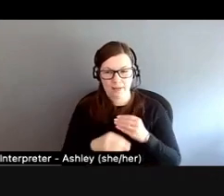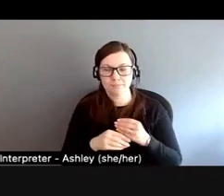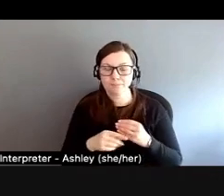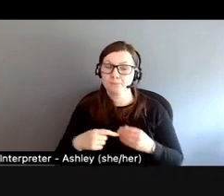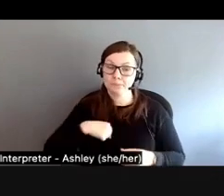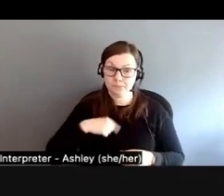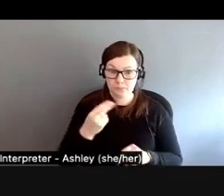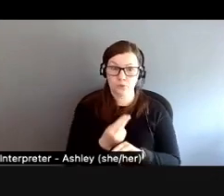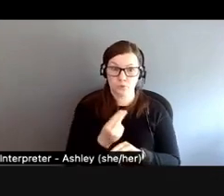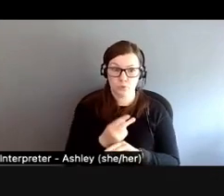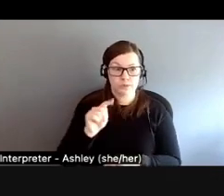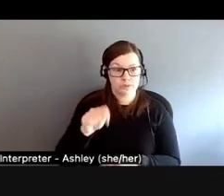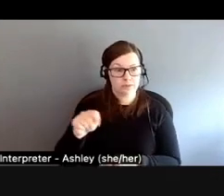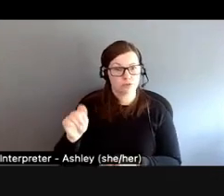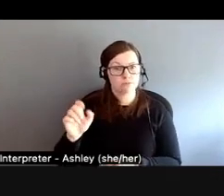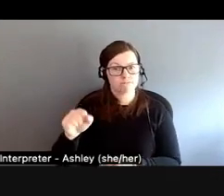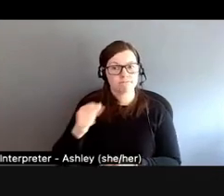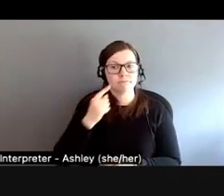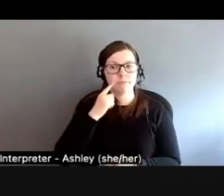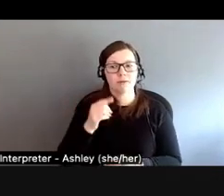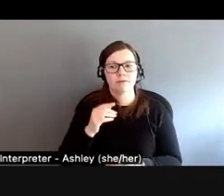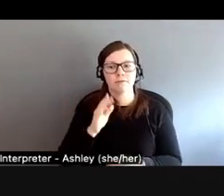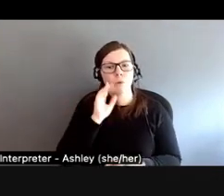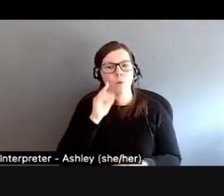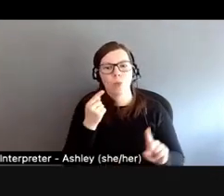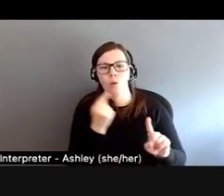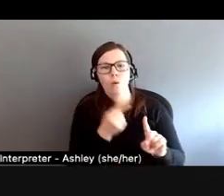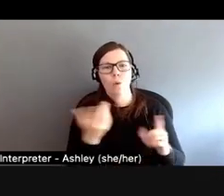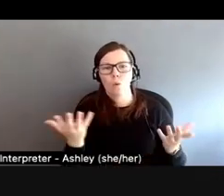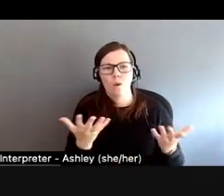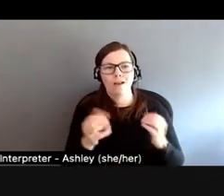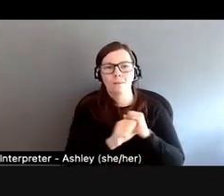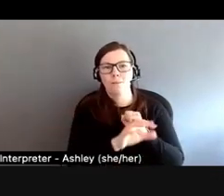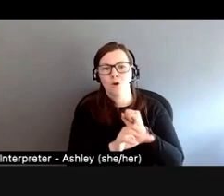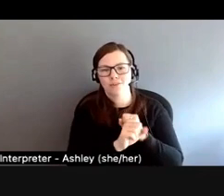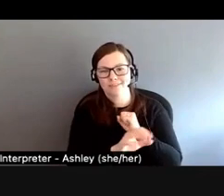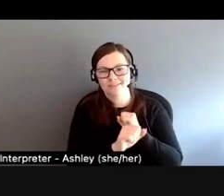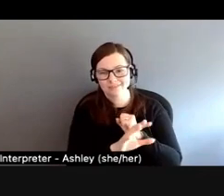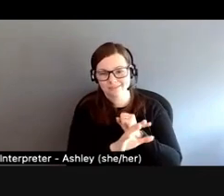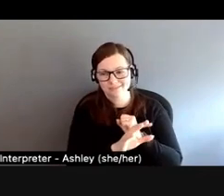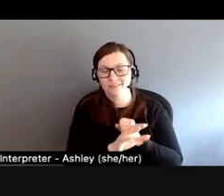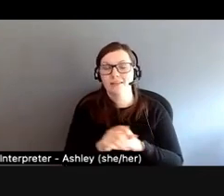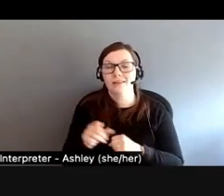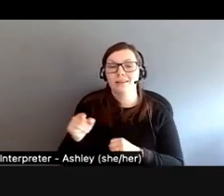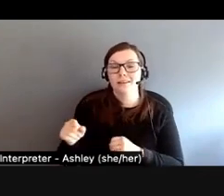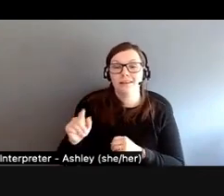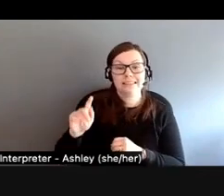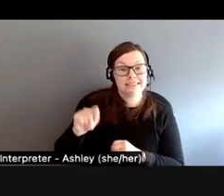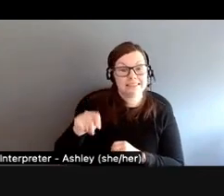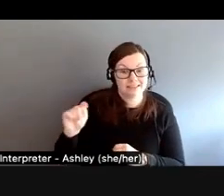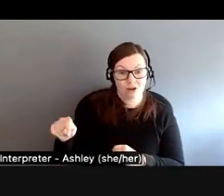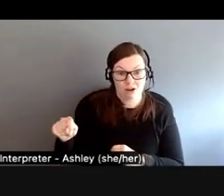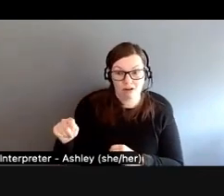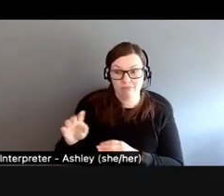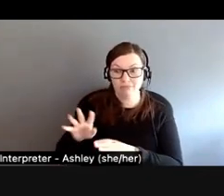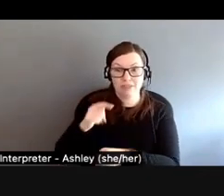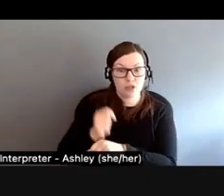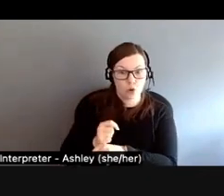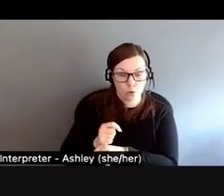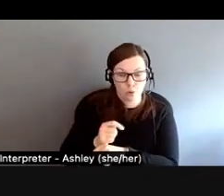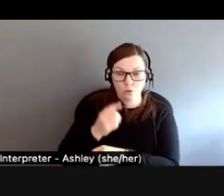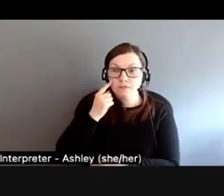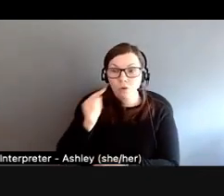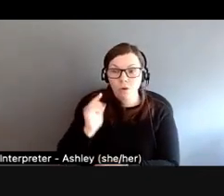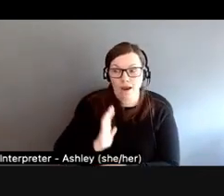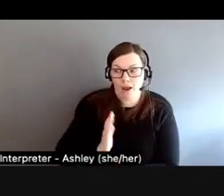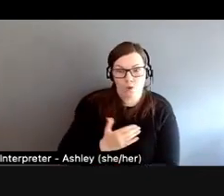ventured into learning or using it with learners. So that's kind of like the next step, I think, for us now that we've